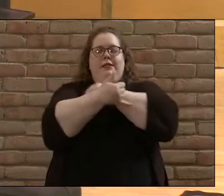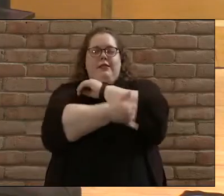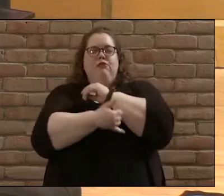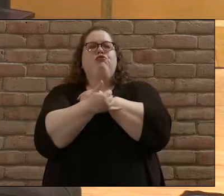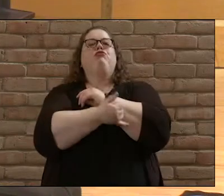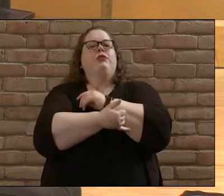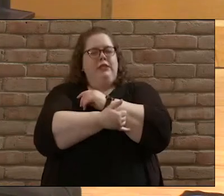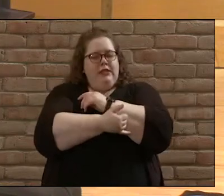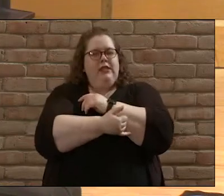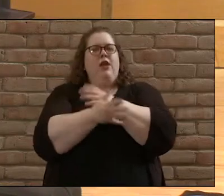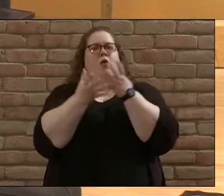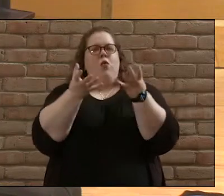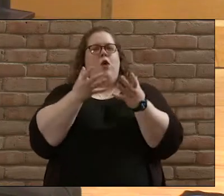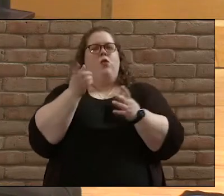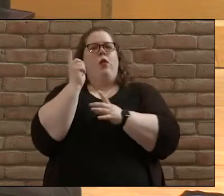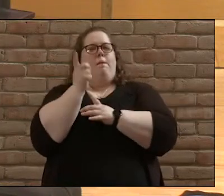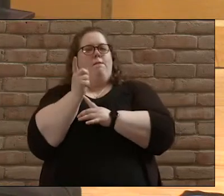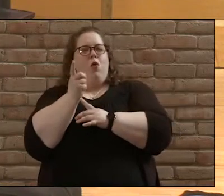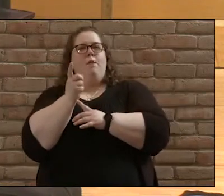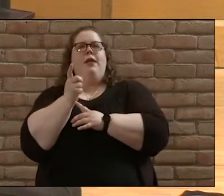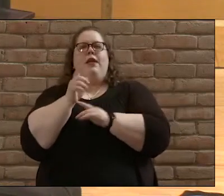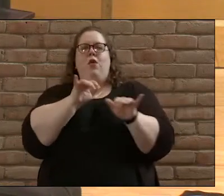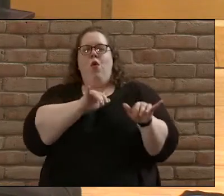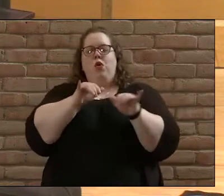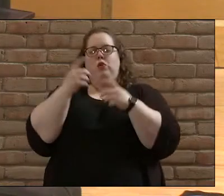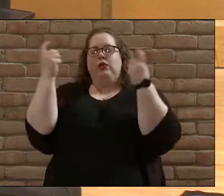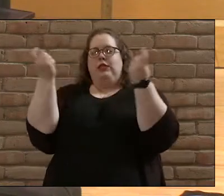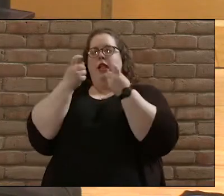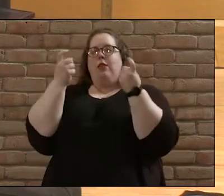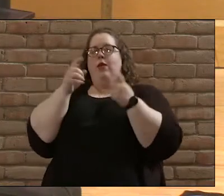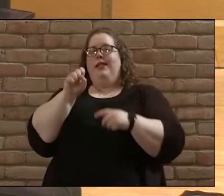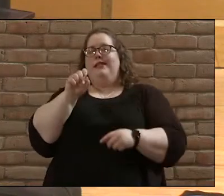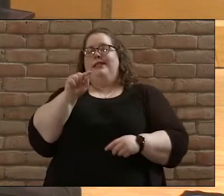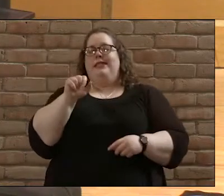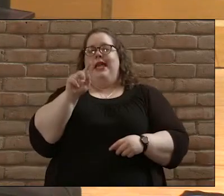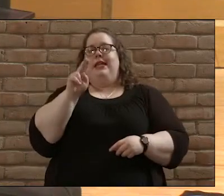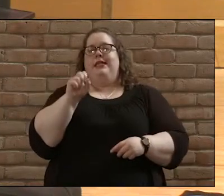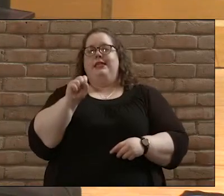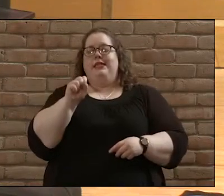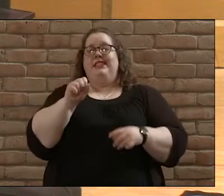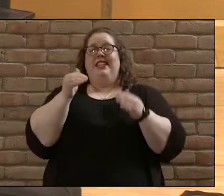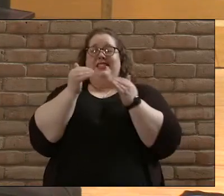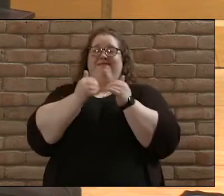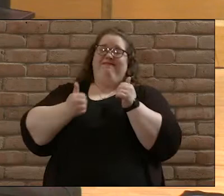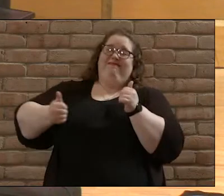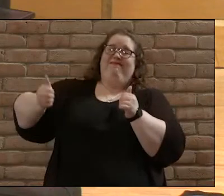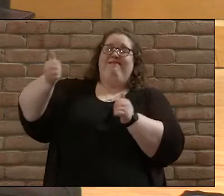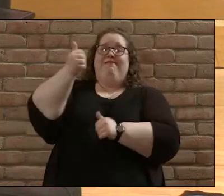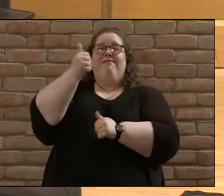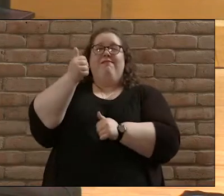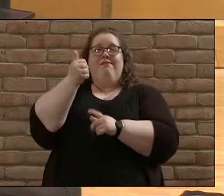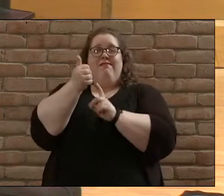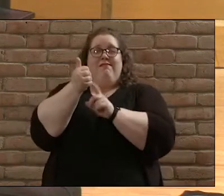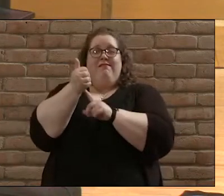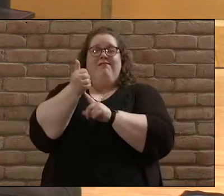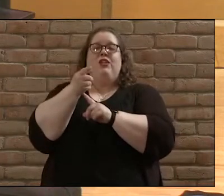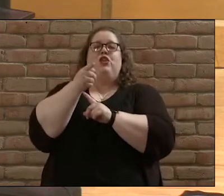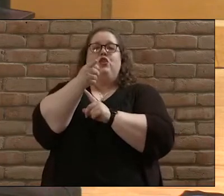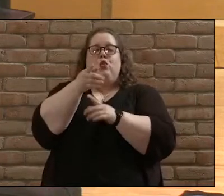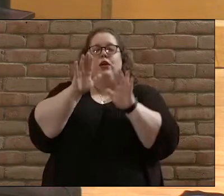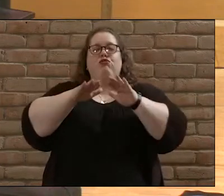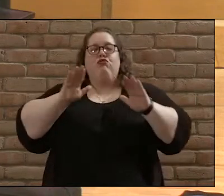celebrate the status that is the most important of all, that you are a child who is loved by